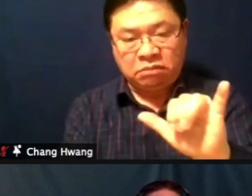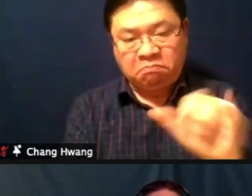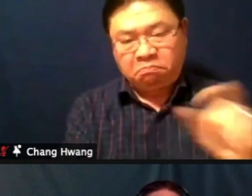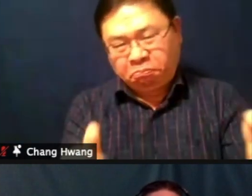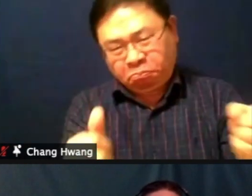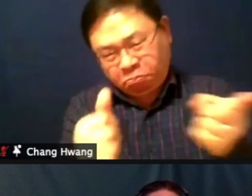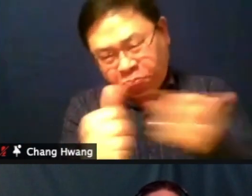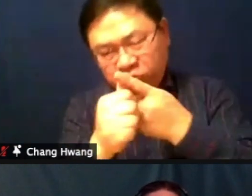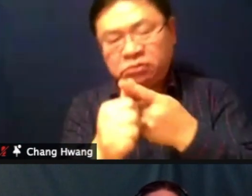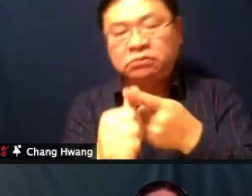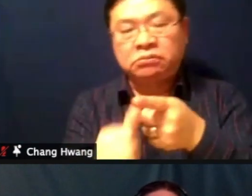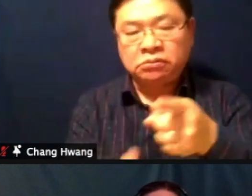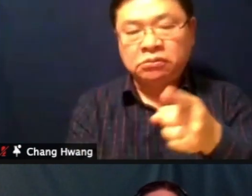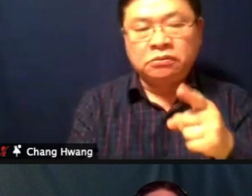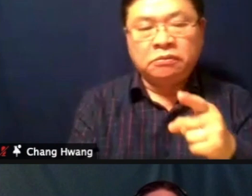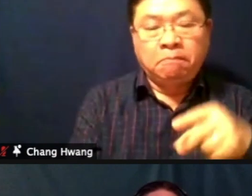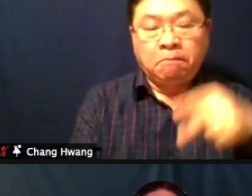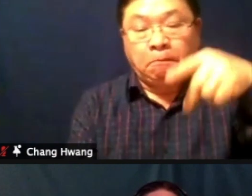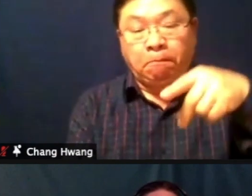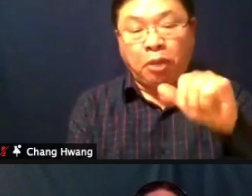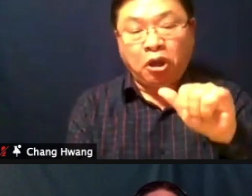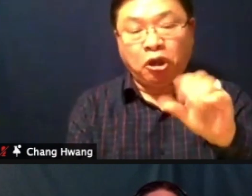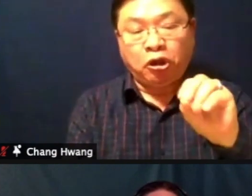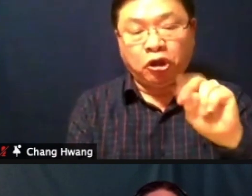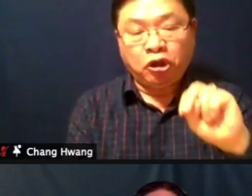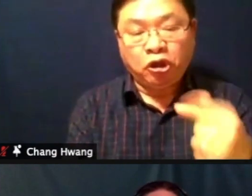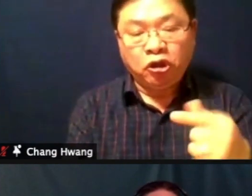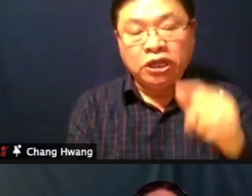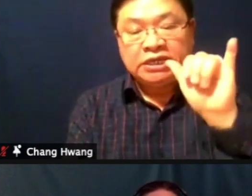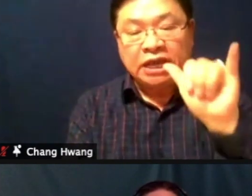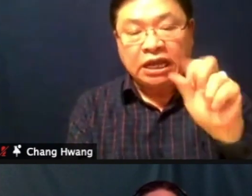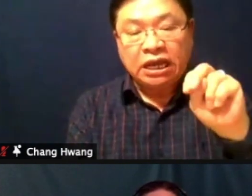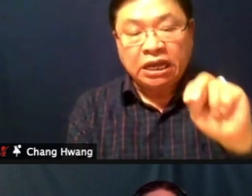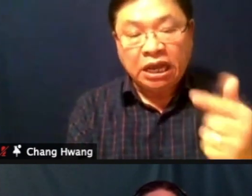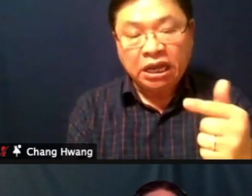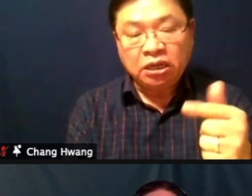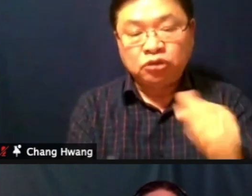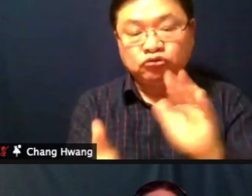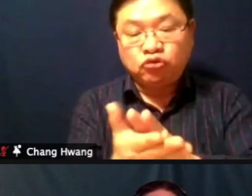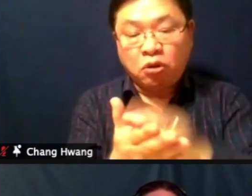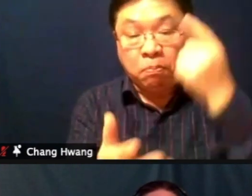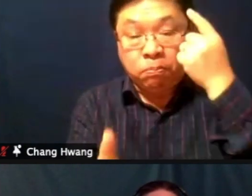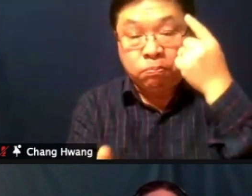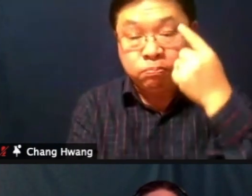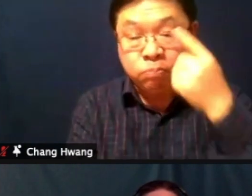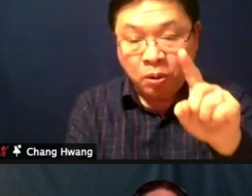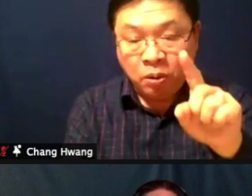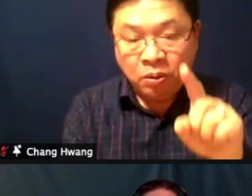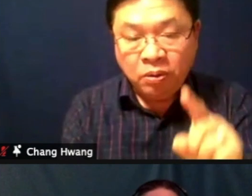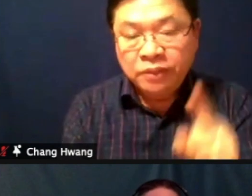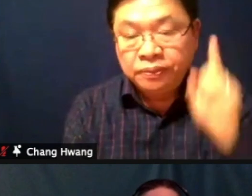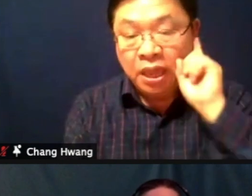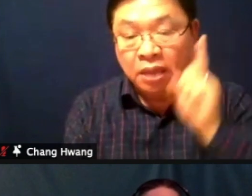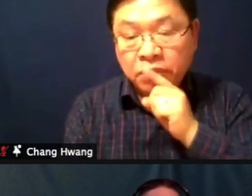she integrated that and it became Pyongyang School for the Deaf and Blind. And that happened in 1909.